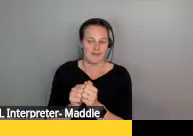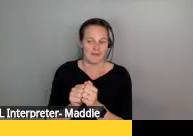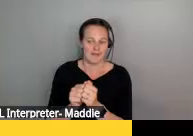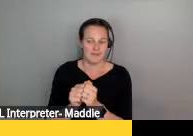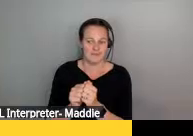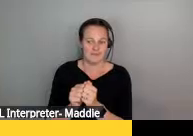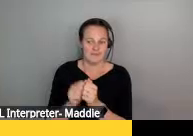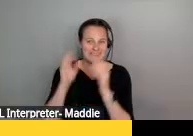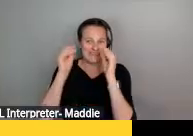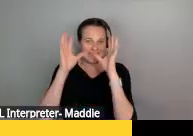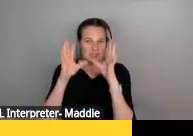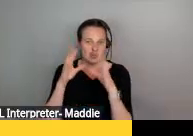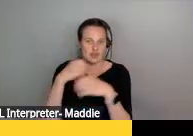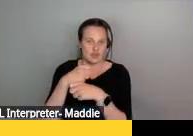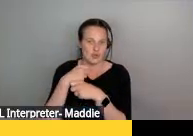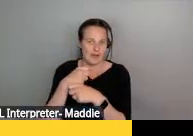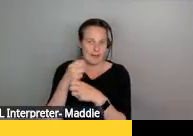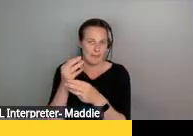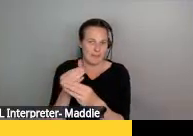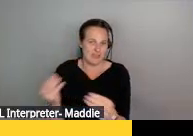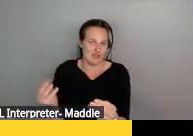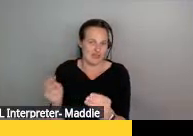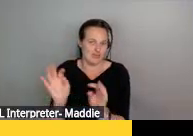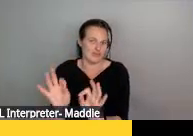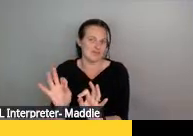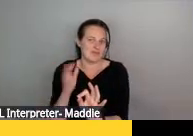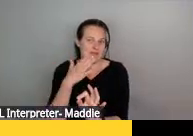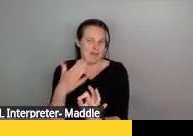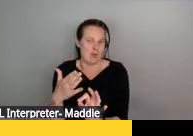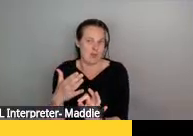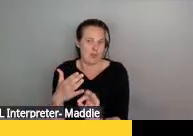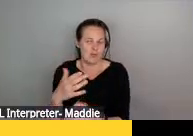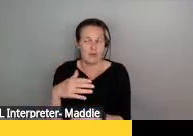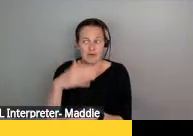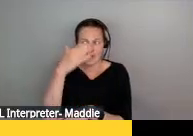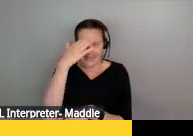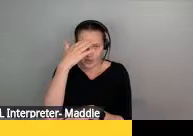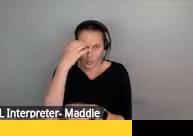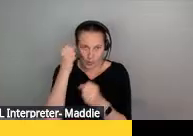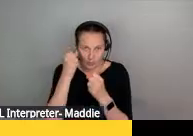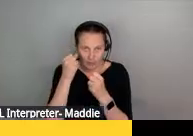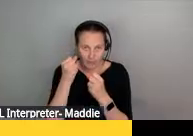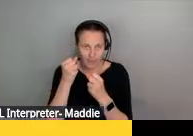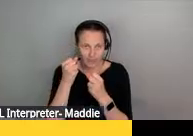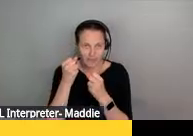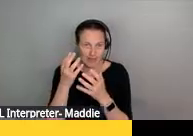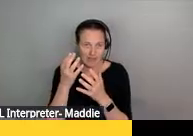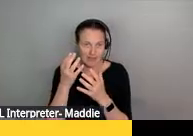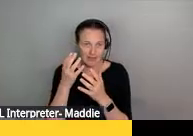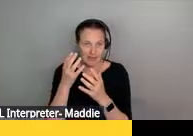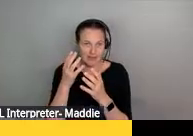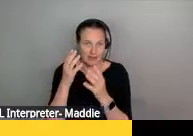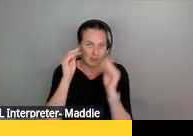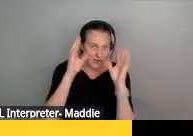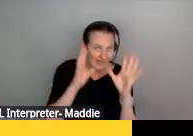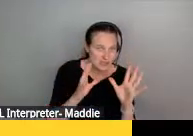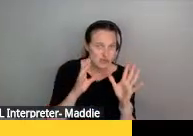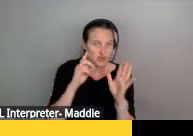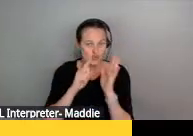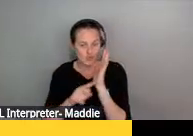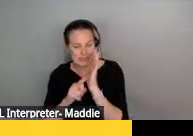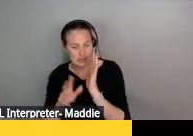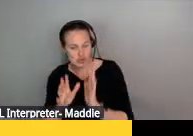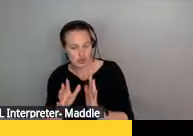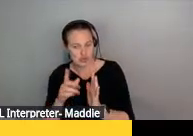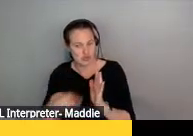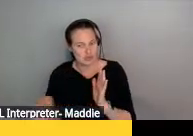teacher created materials. So I know that there are a lot of professors and researchers in the field who are